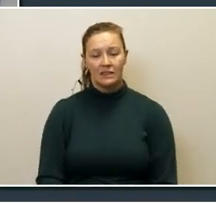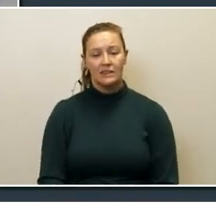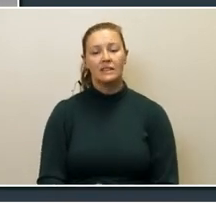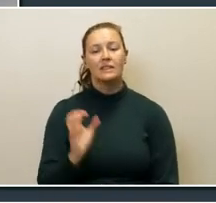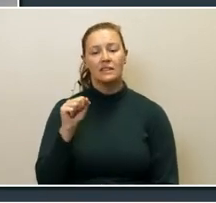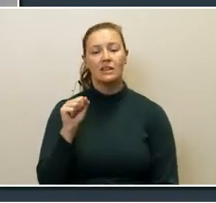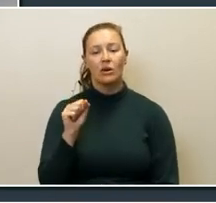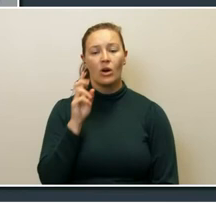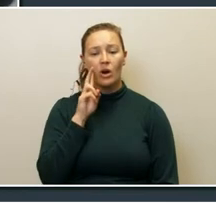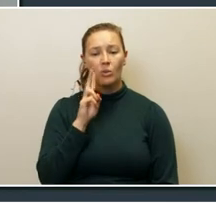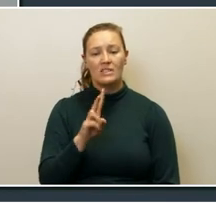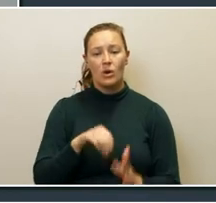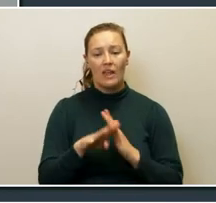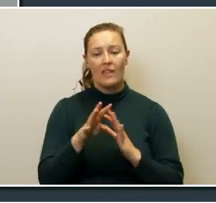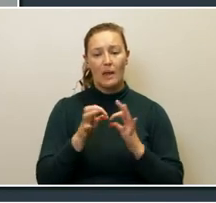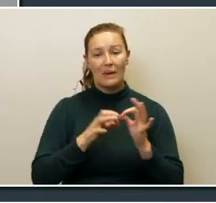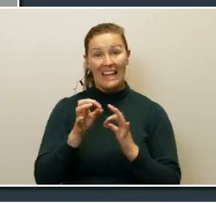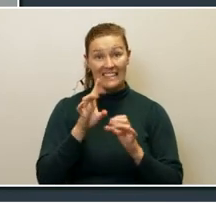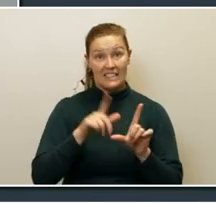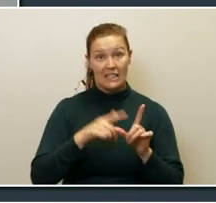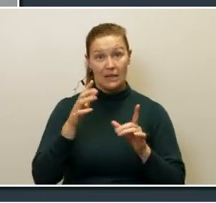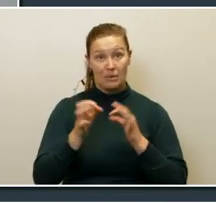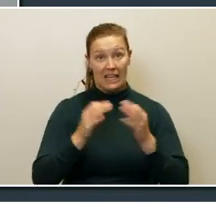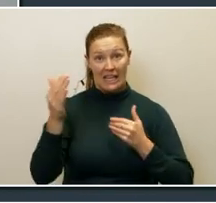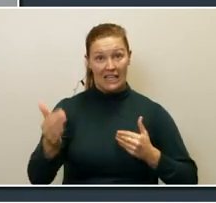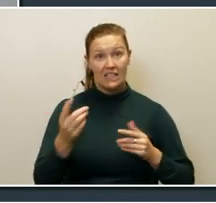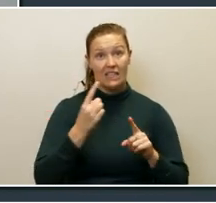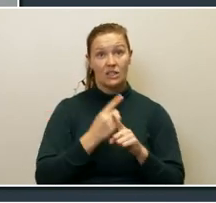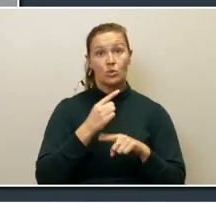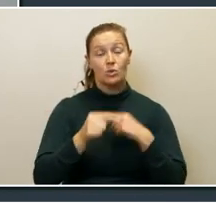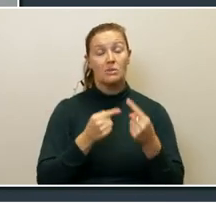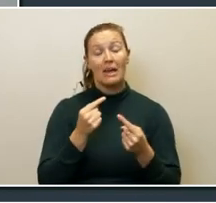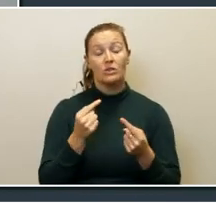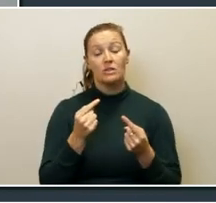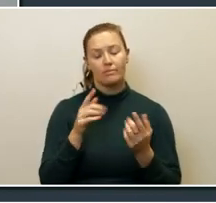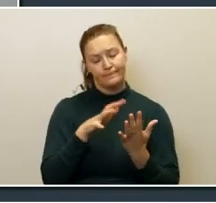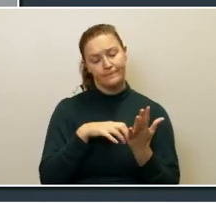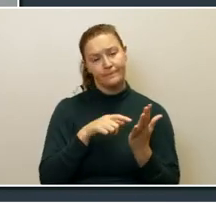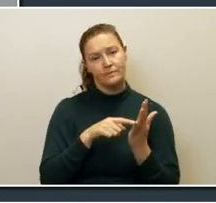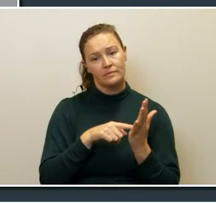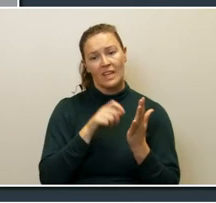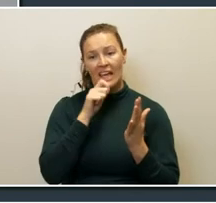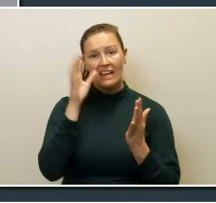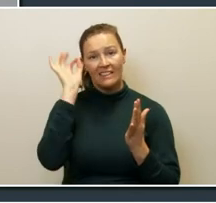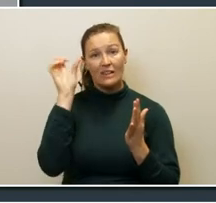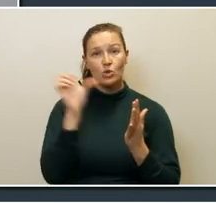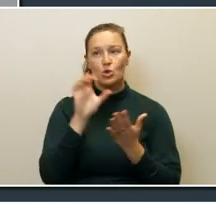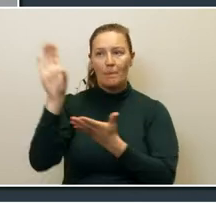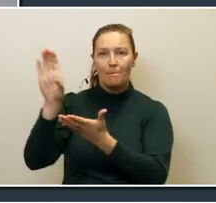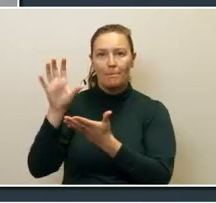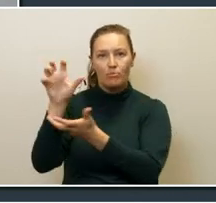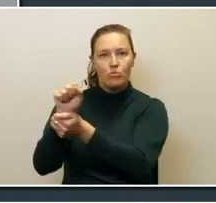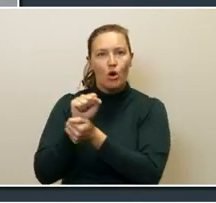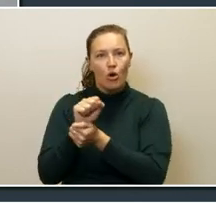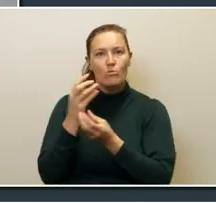Yeah, and we noticed in the plan, the 10-year plan, it talks about whether the council should borrow money